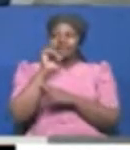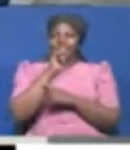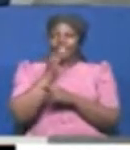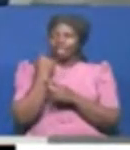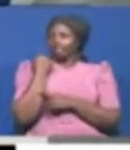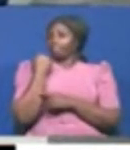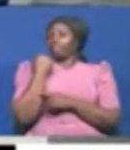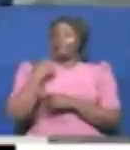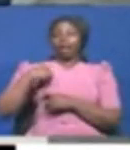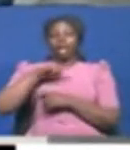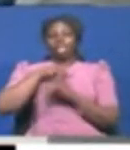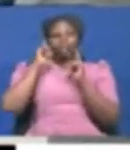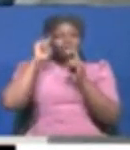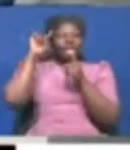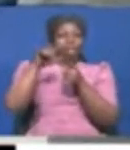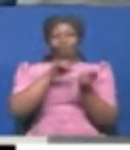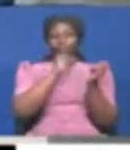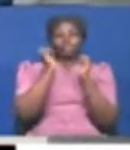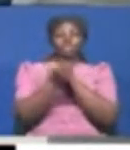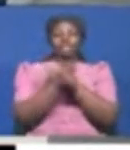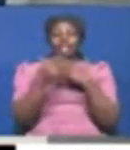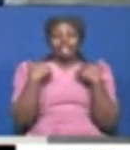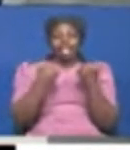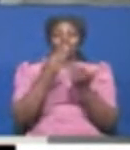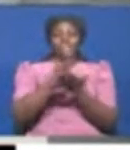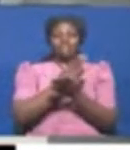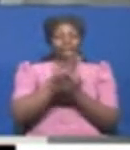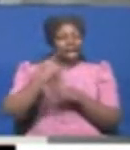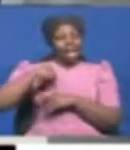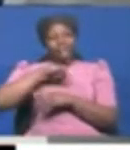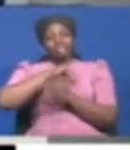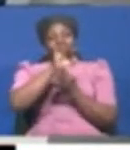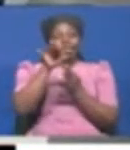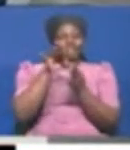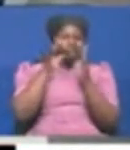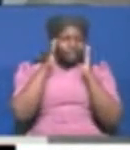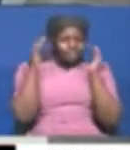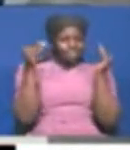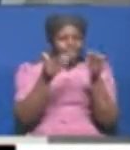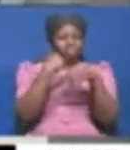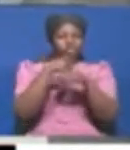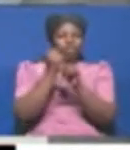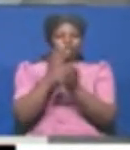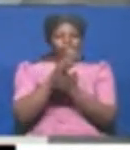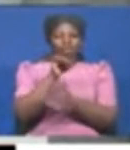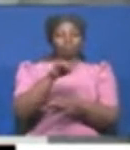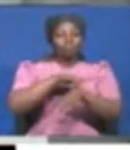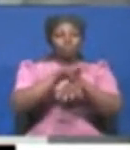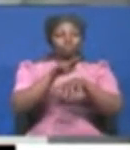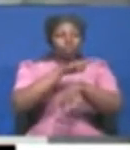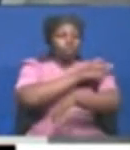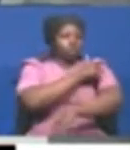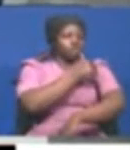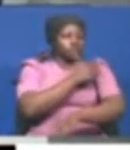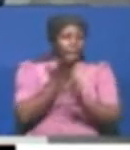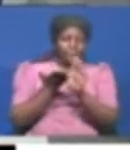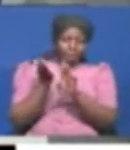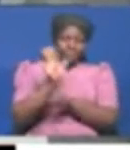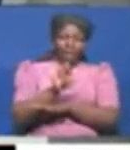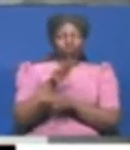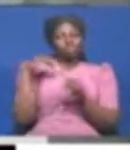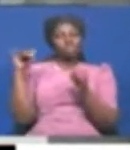turn around the health sector. We are particularly determined to make sure this hospital is back to full